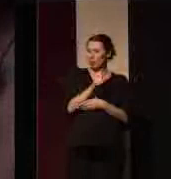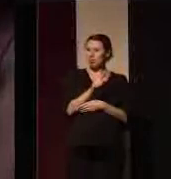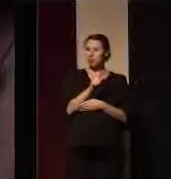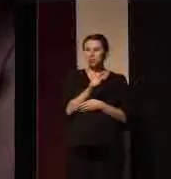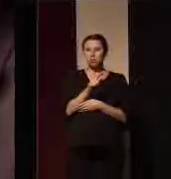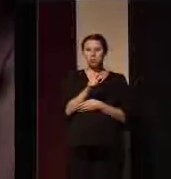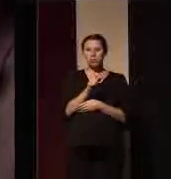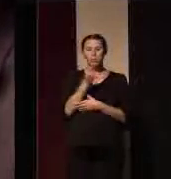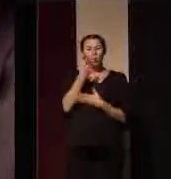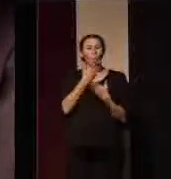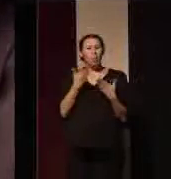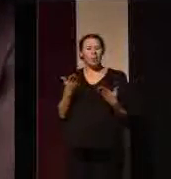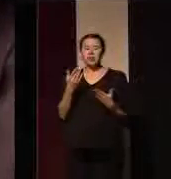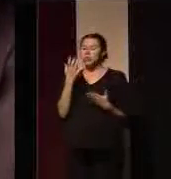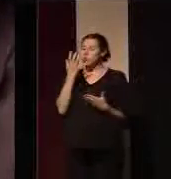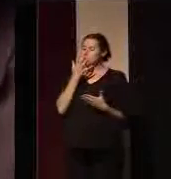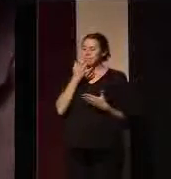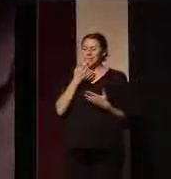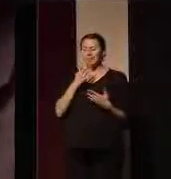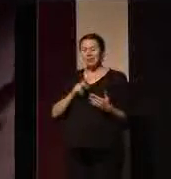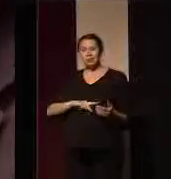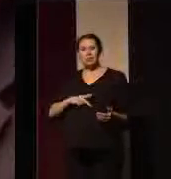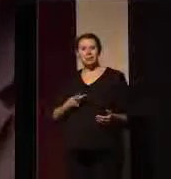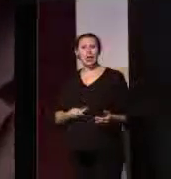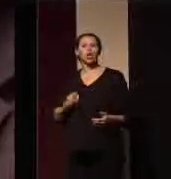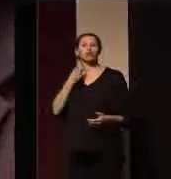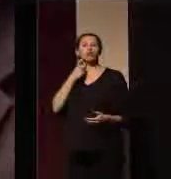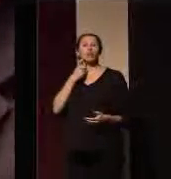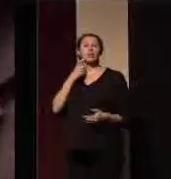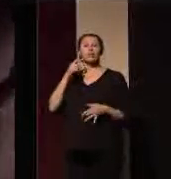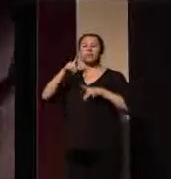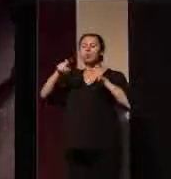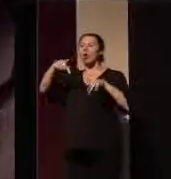is so troubling to me is that I recently saw a poll where they polled a